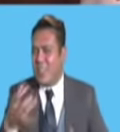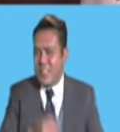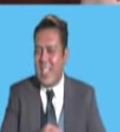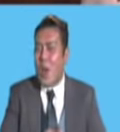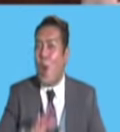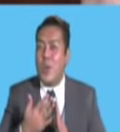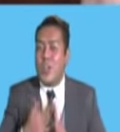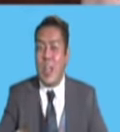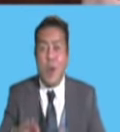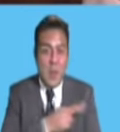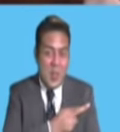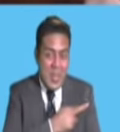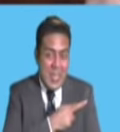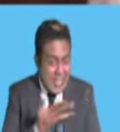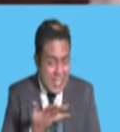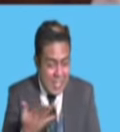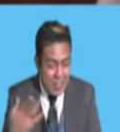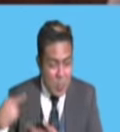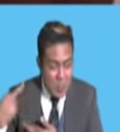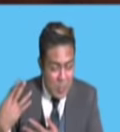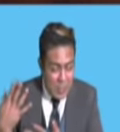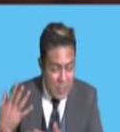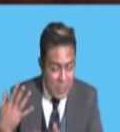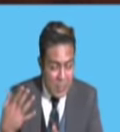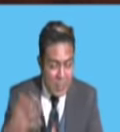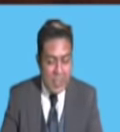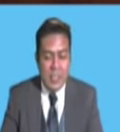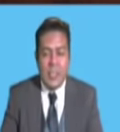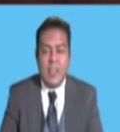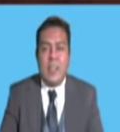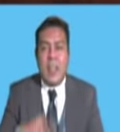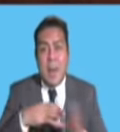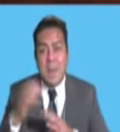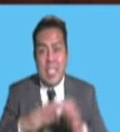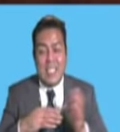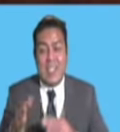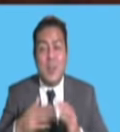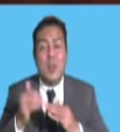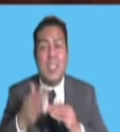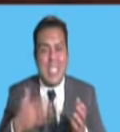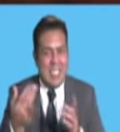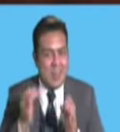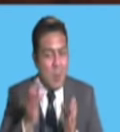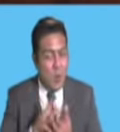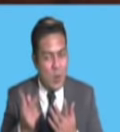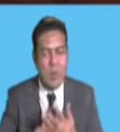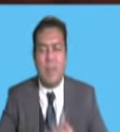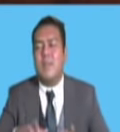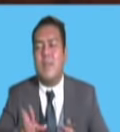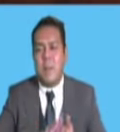community responsibilities and obligations, provide capacity building initiatives that will inspire